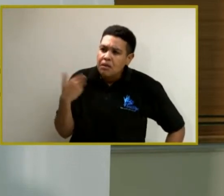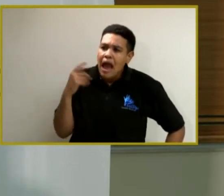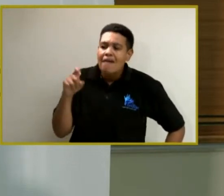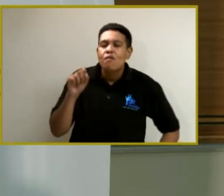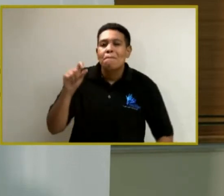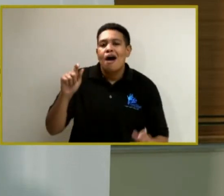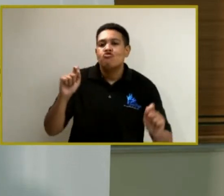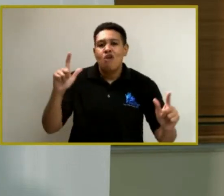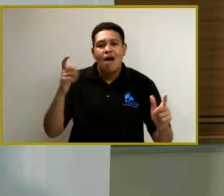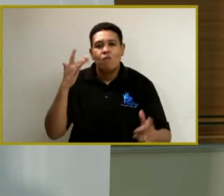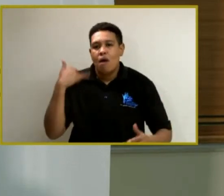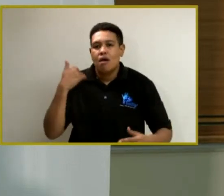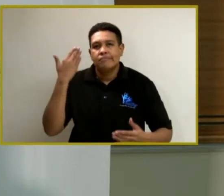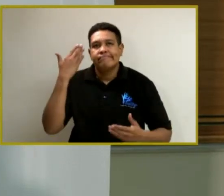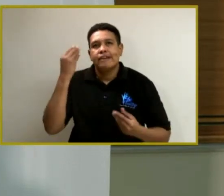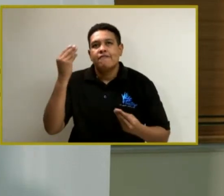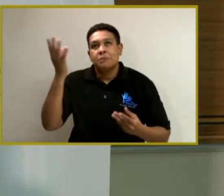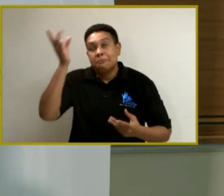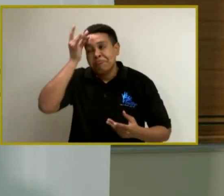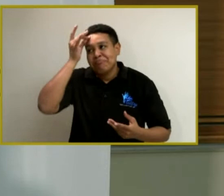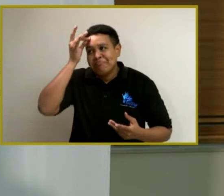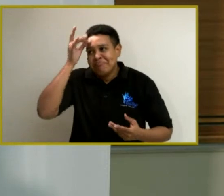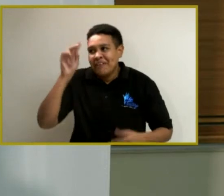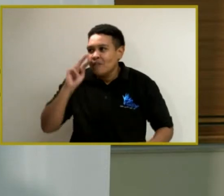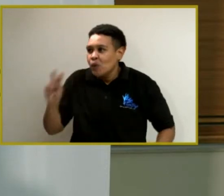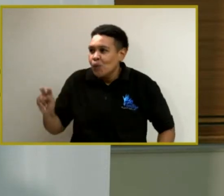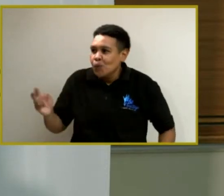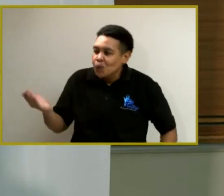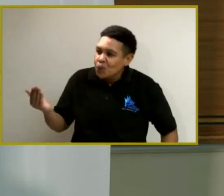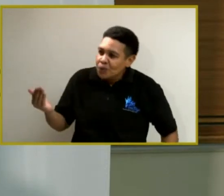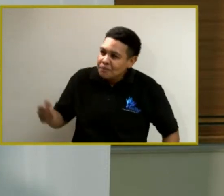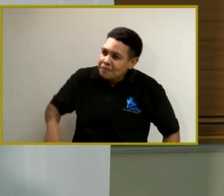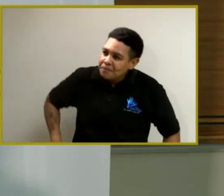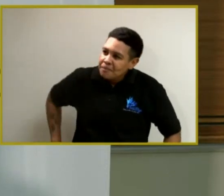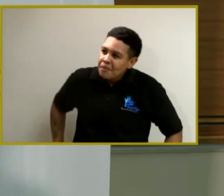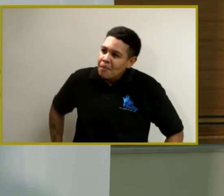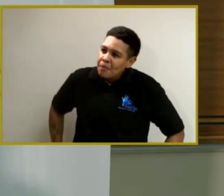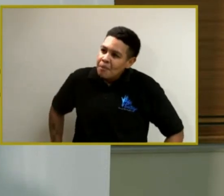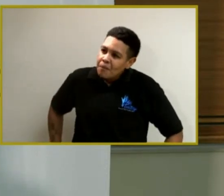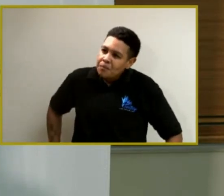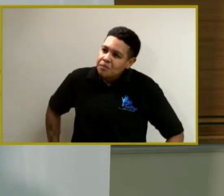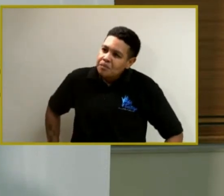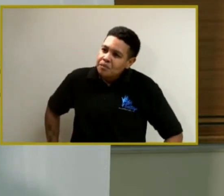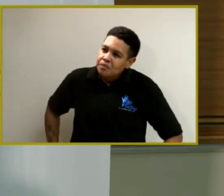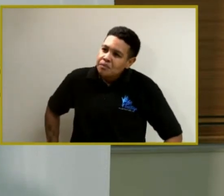Next slide. No, come down some more.